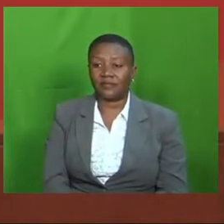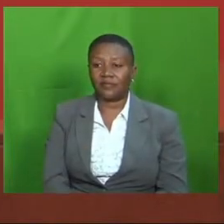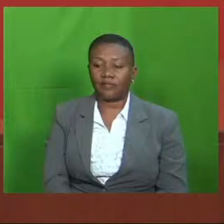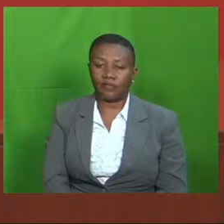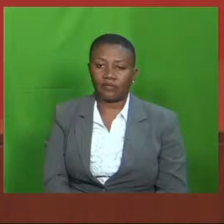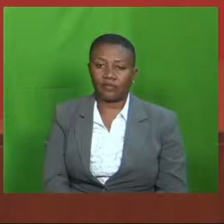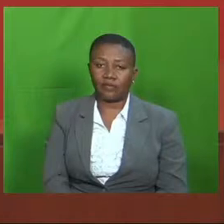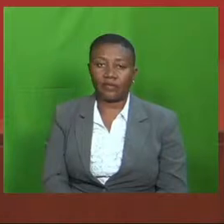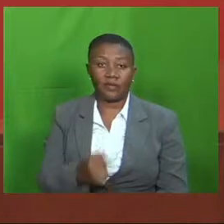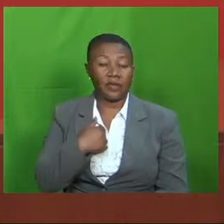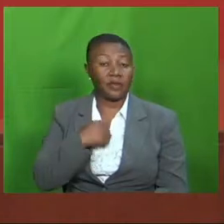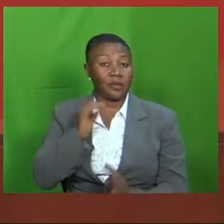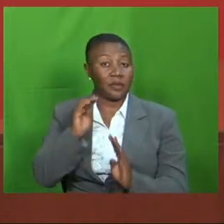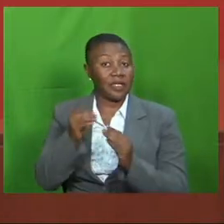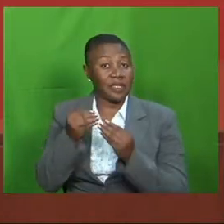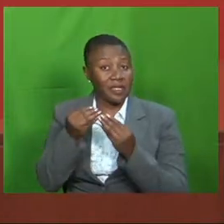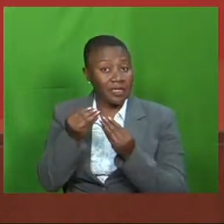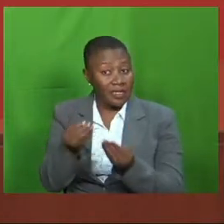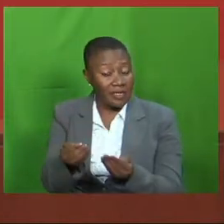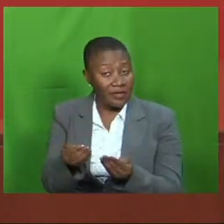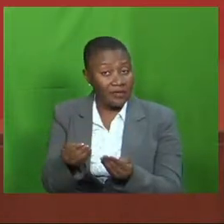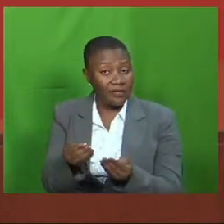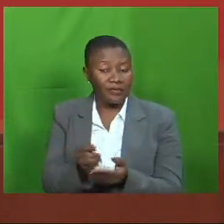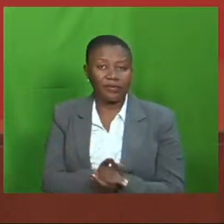I will give